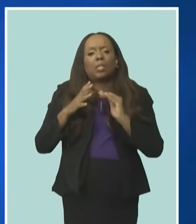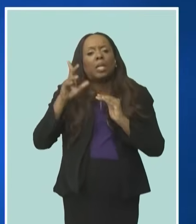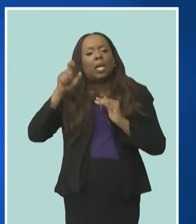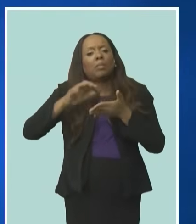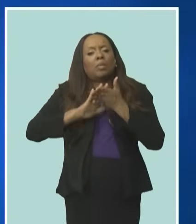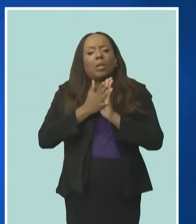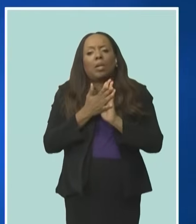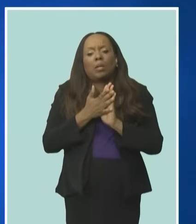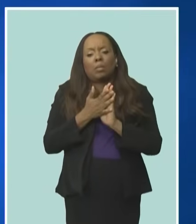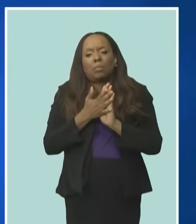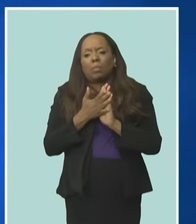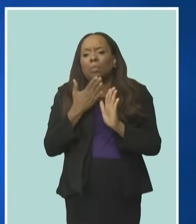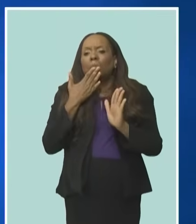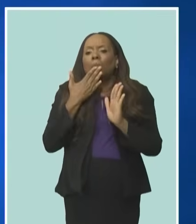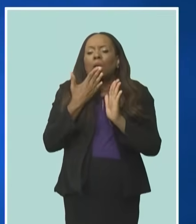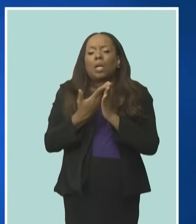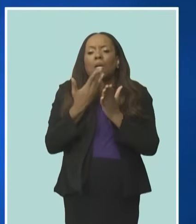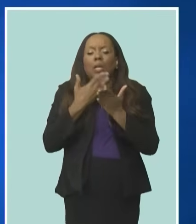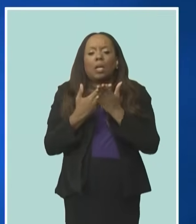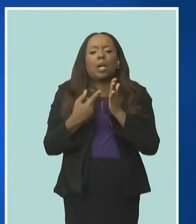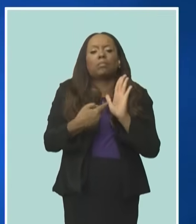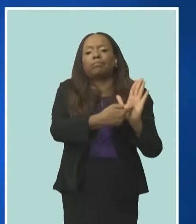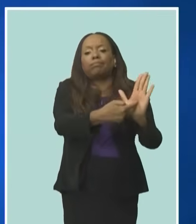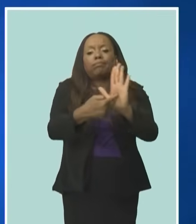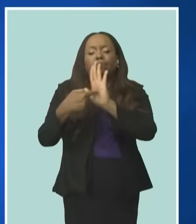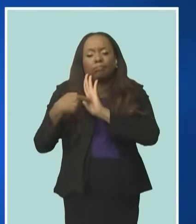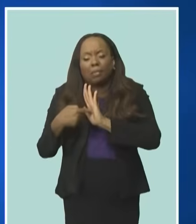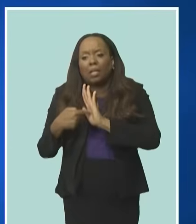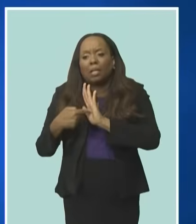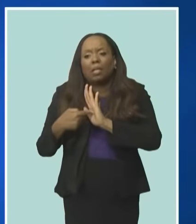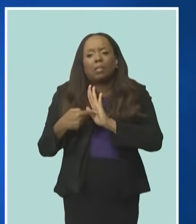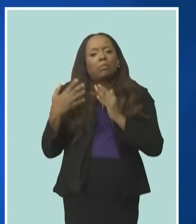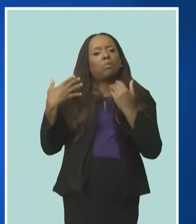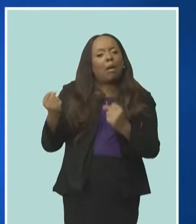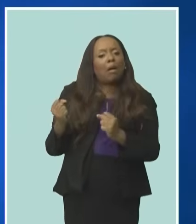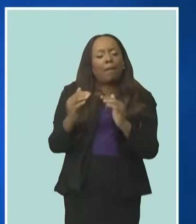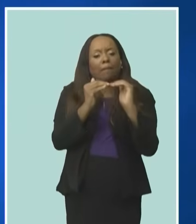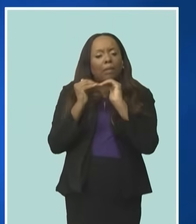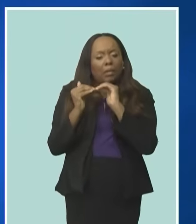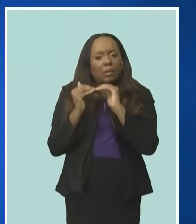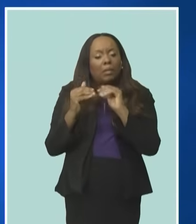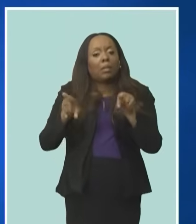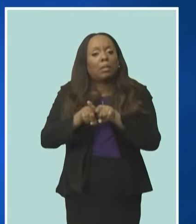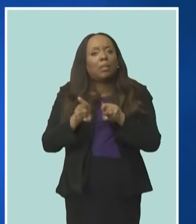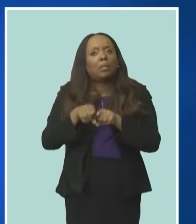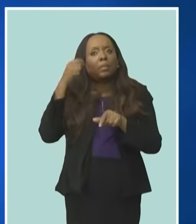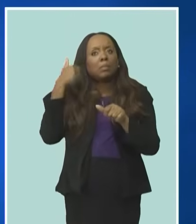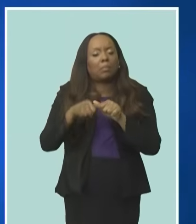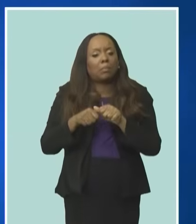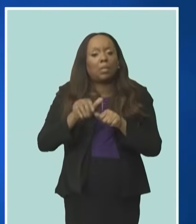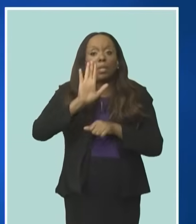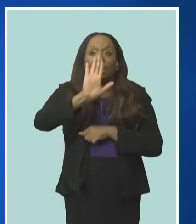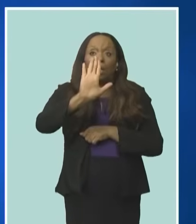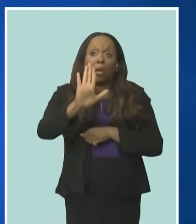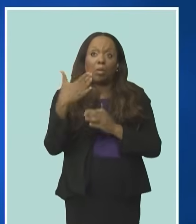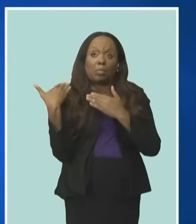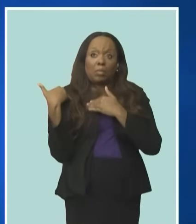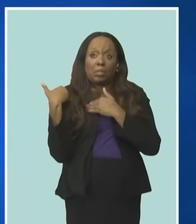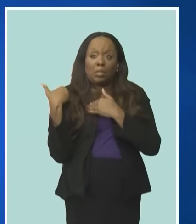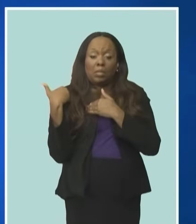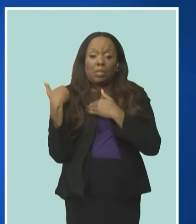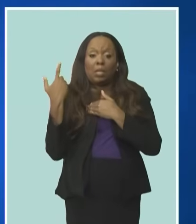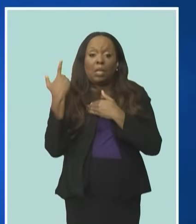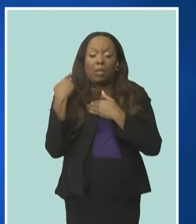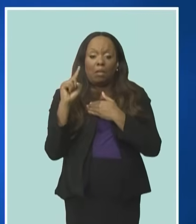professionalism, integrity, and courage. And above all, remember that you carry the responsibility not only of law